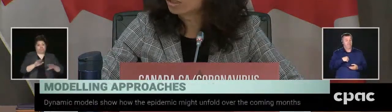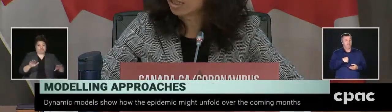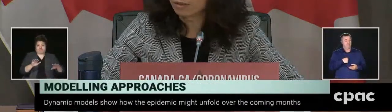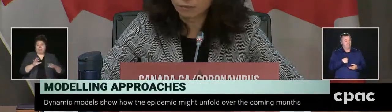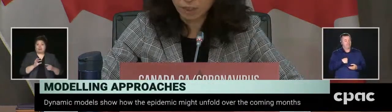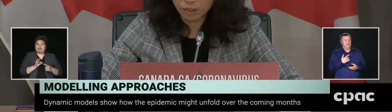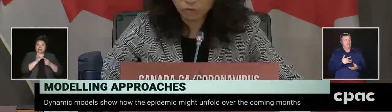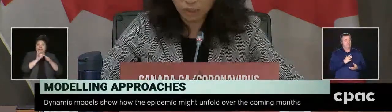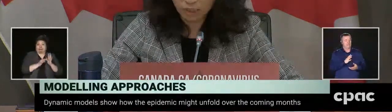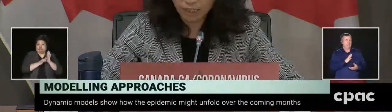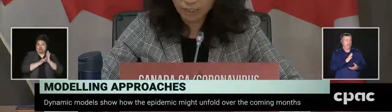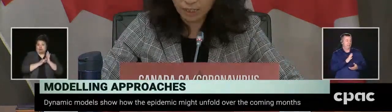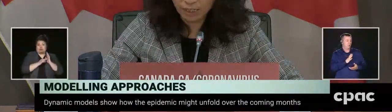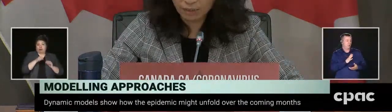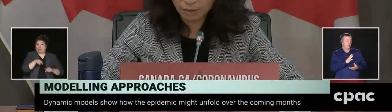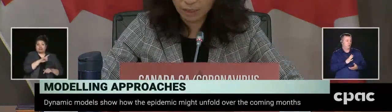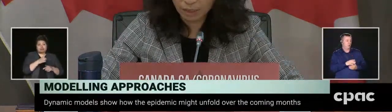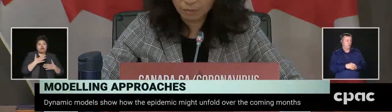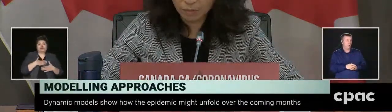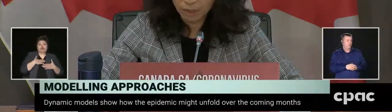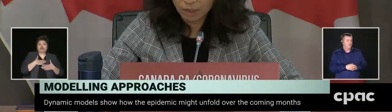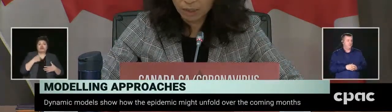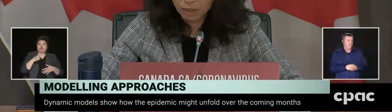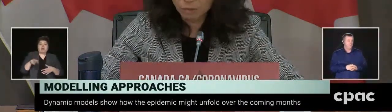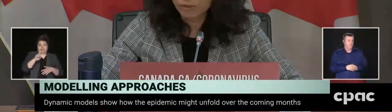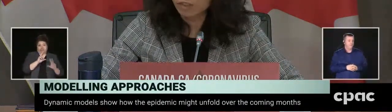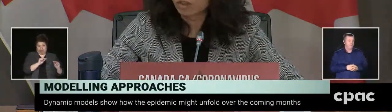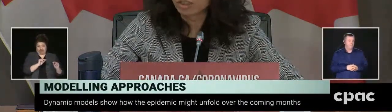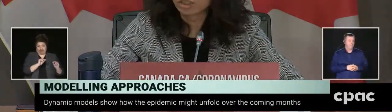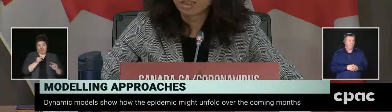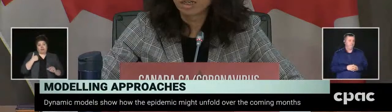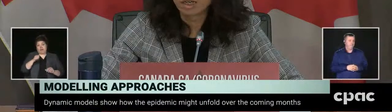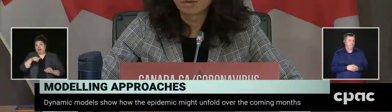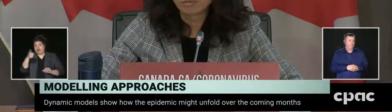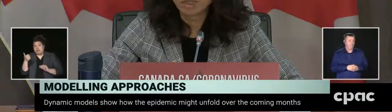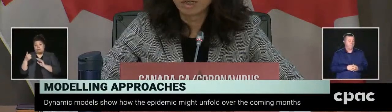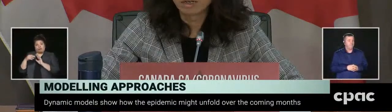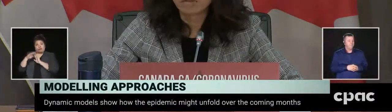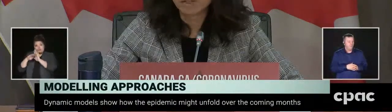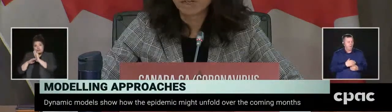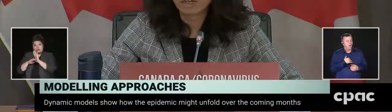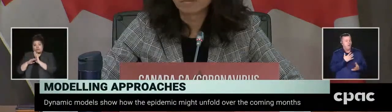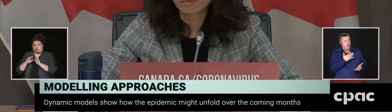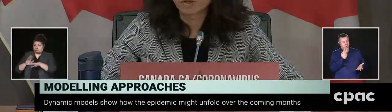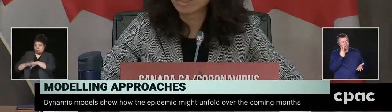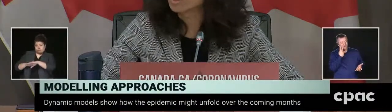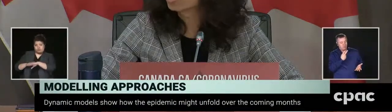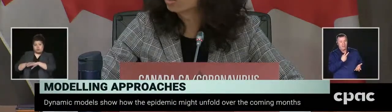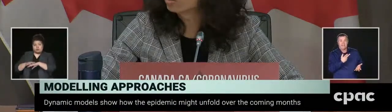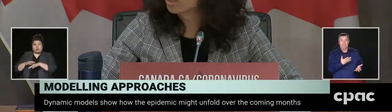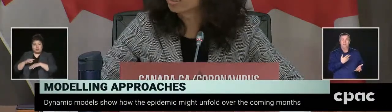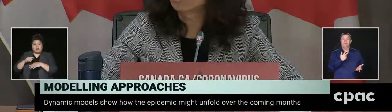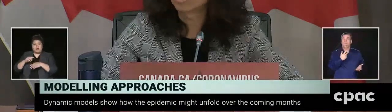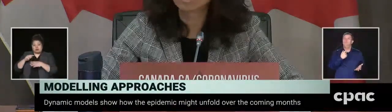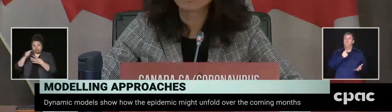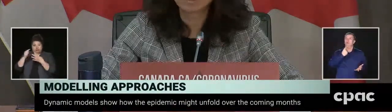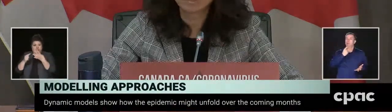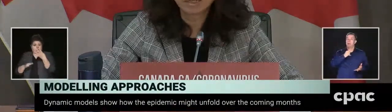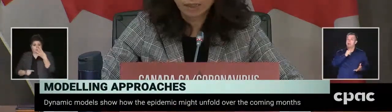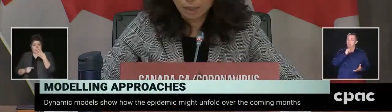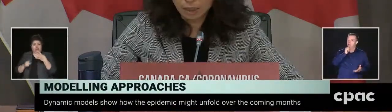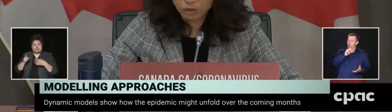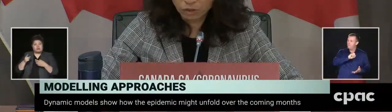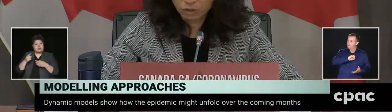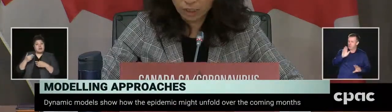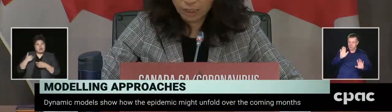travel measures and advisories and the prevention of foreign nationals, for example, is